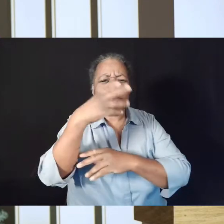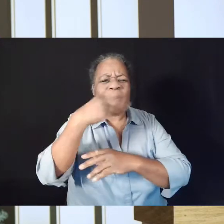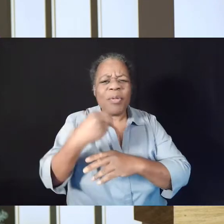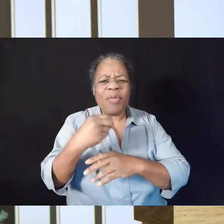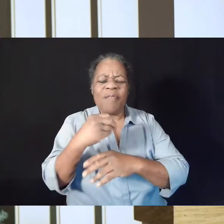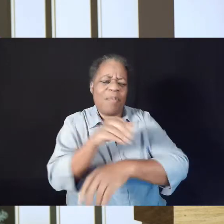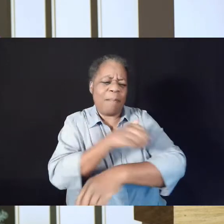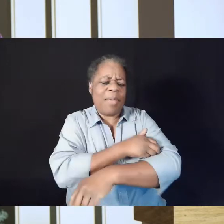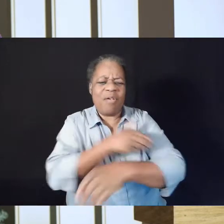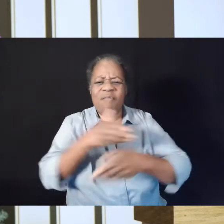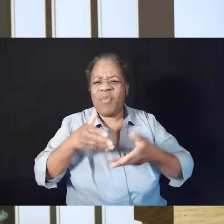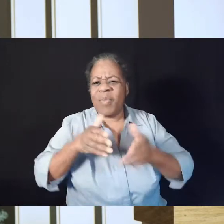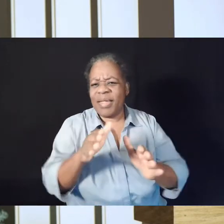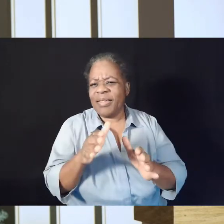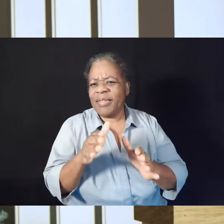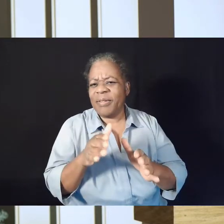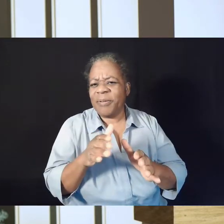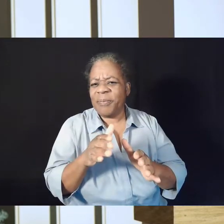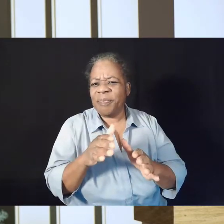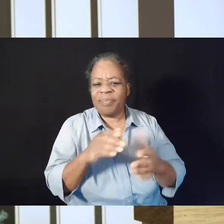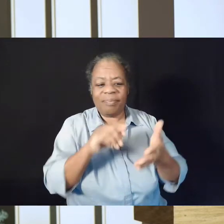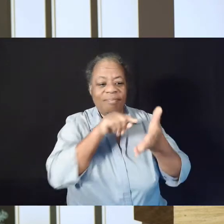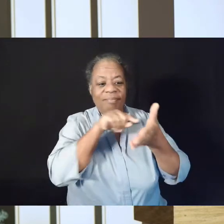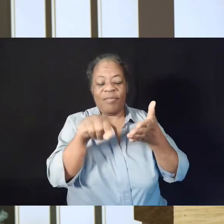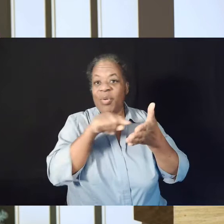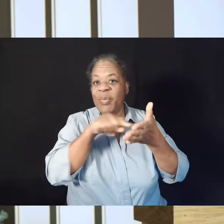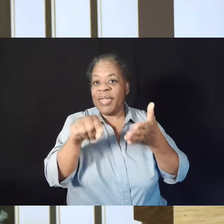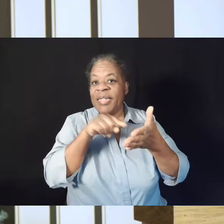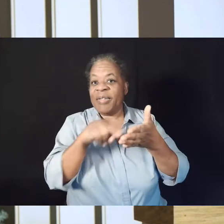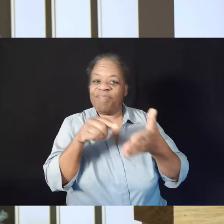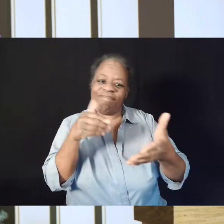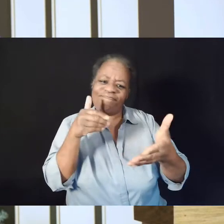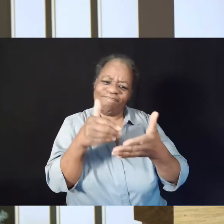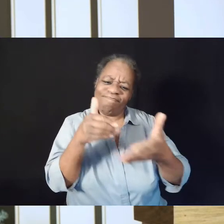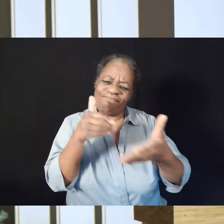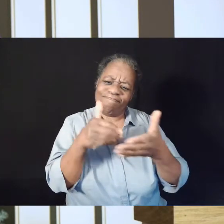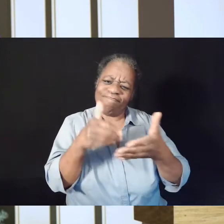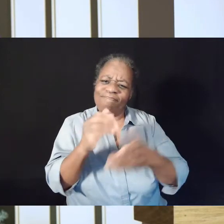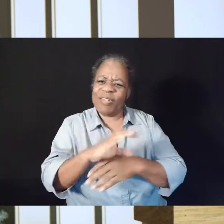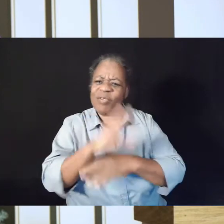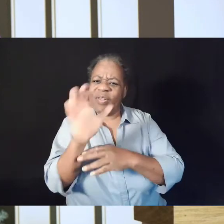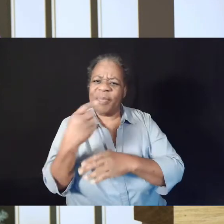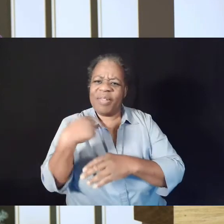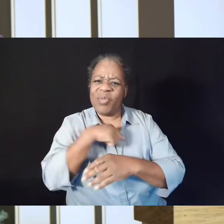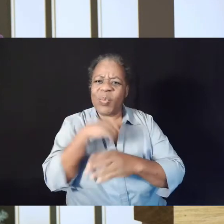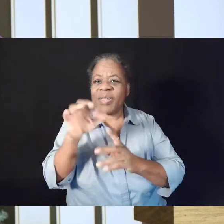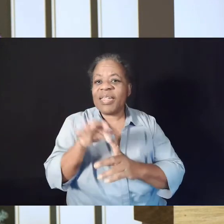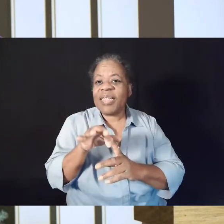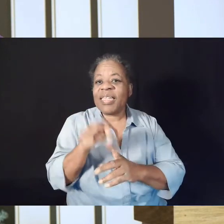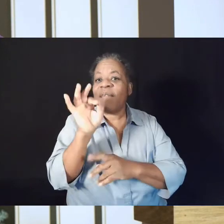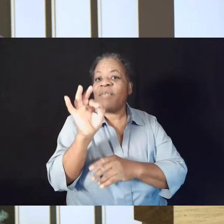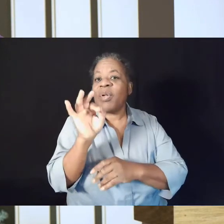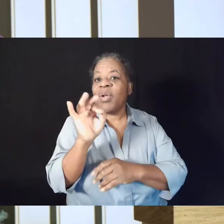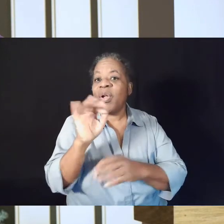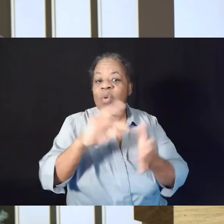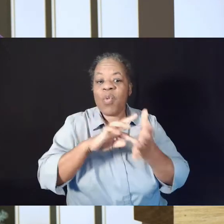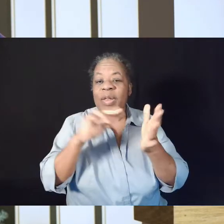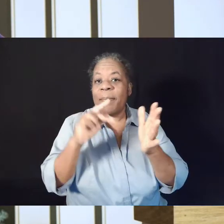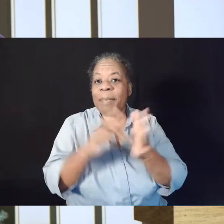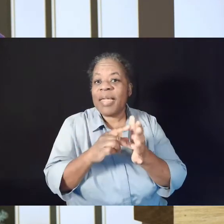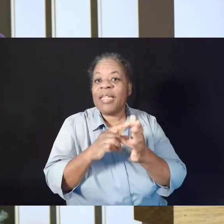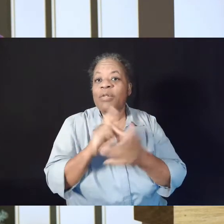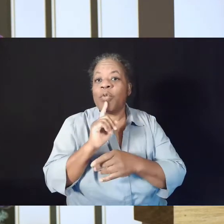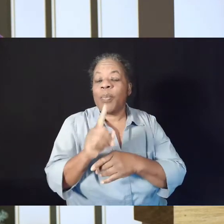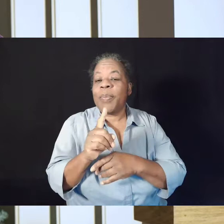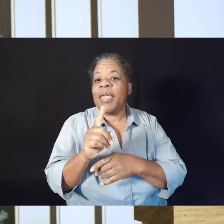way. So each week, as we make our way through the season, we'll be discovering what it means to be loved and why